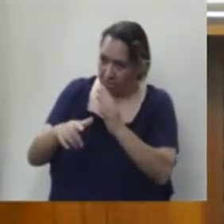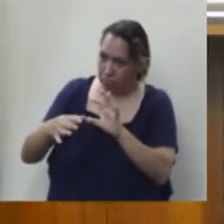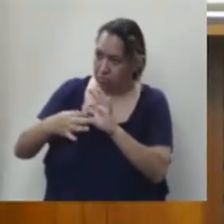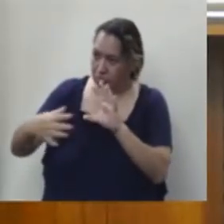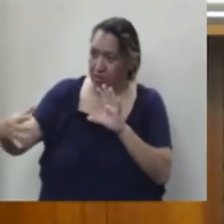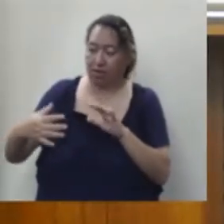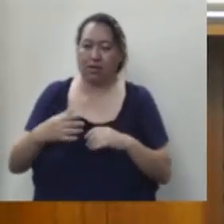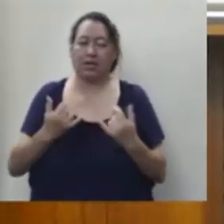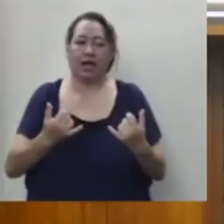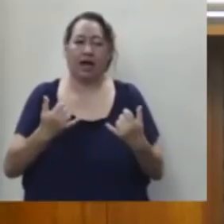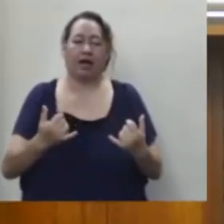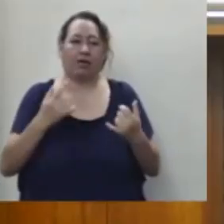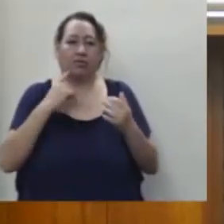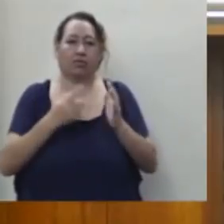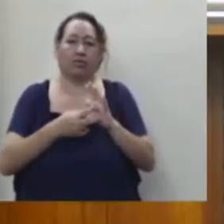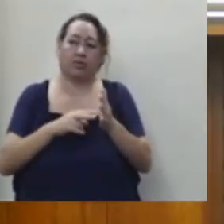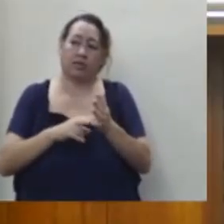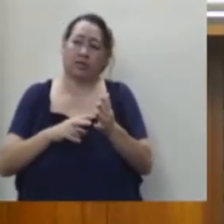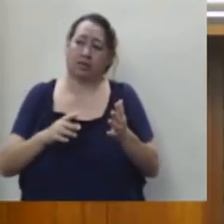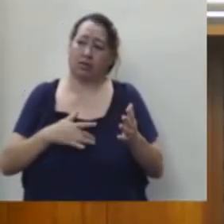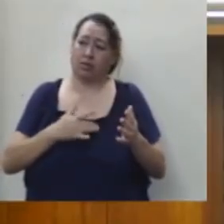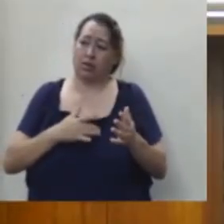make sure that our community is safe from these